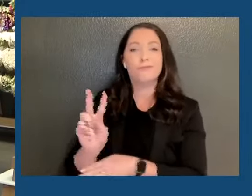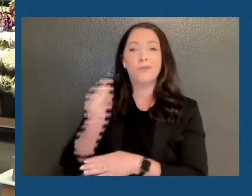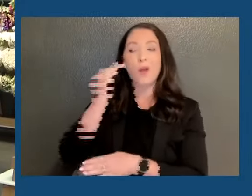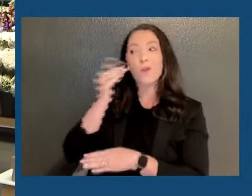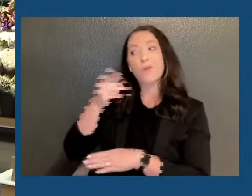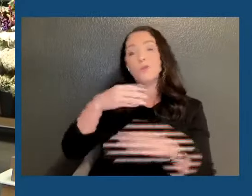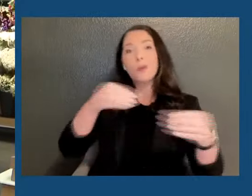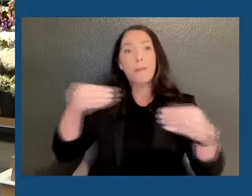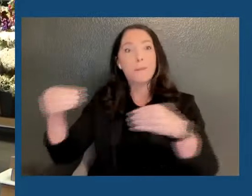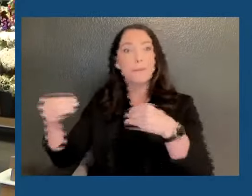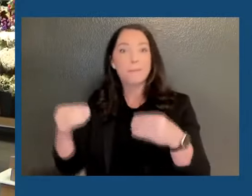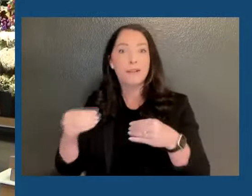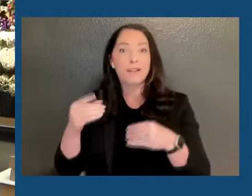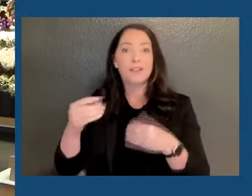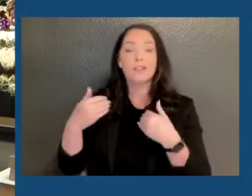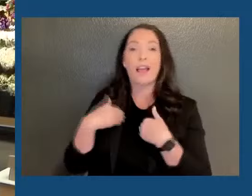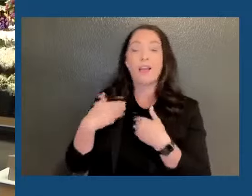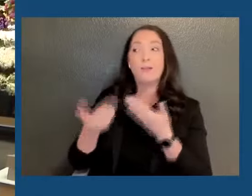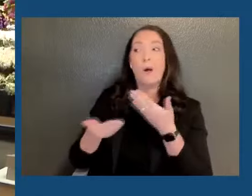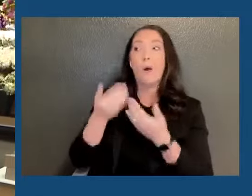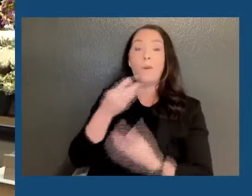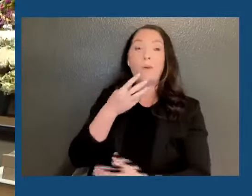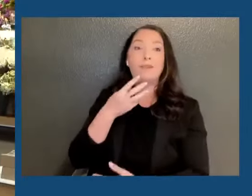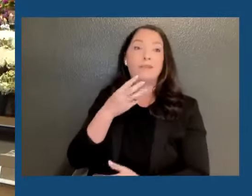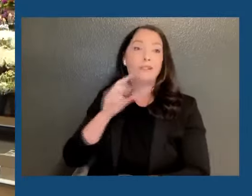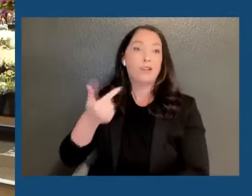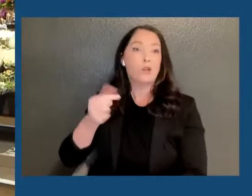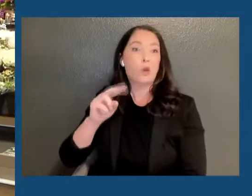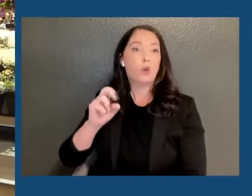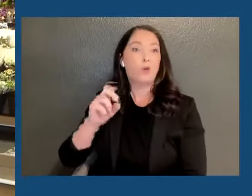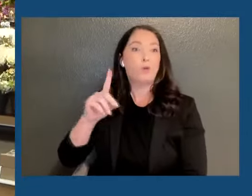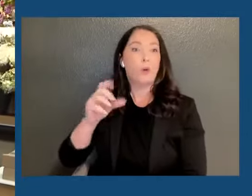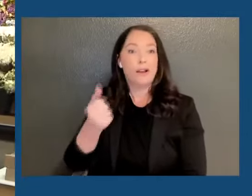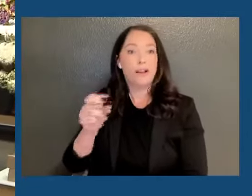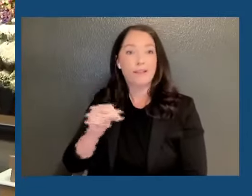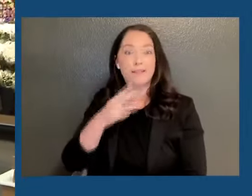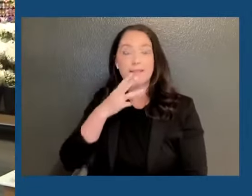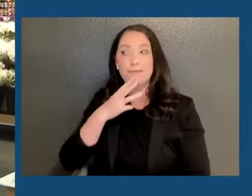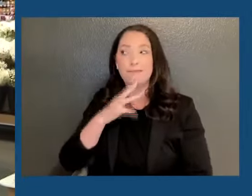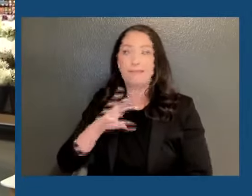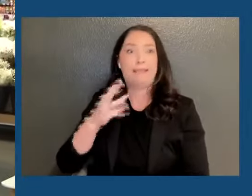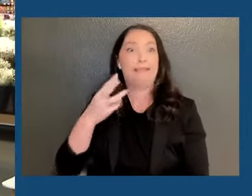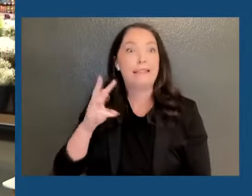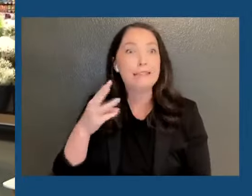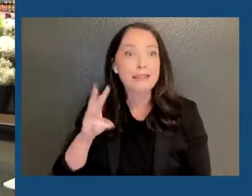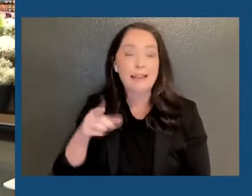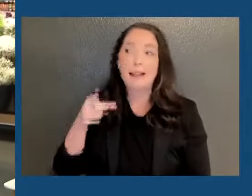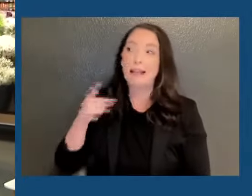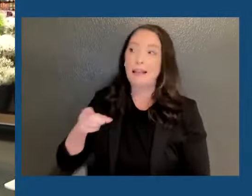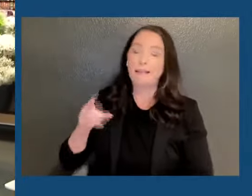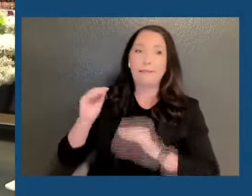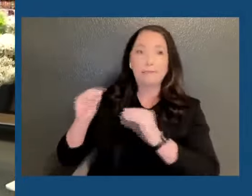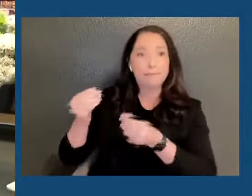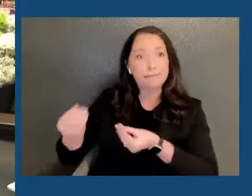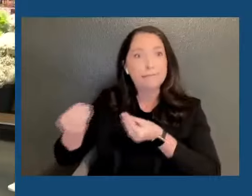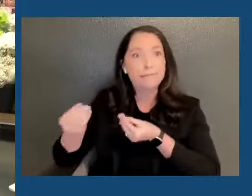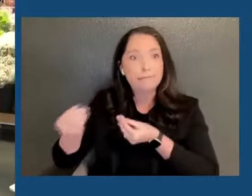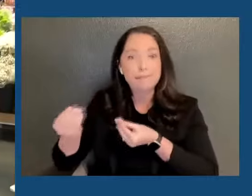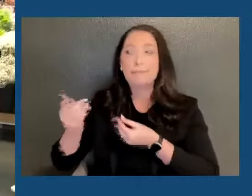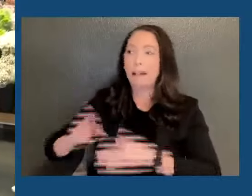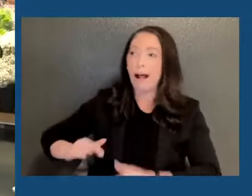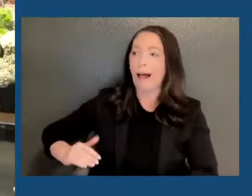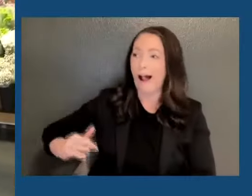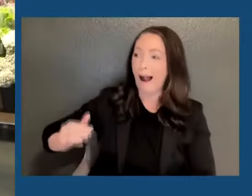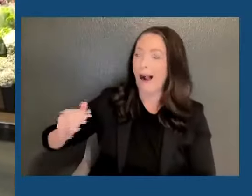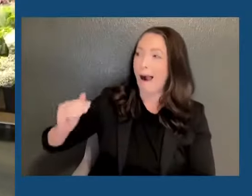has an almost 16-year-old grandson that she has to feed every single day. He's getting bigger and bigger, and I cannot imagine what those grocery bills